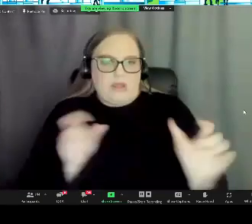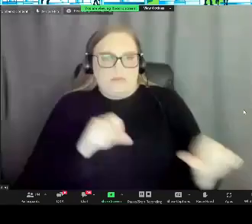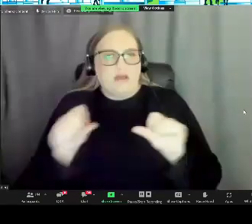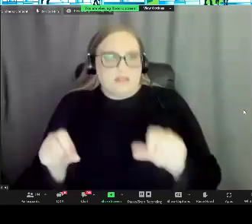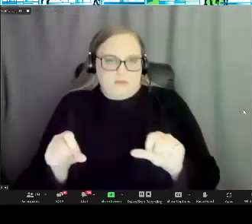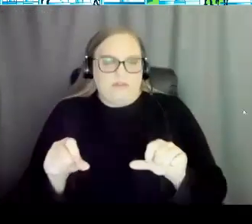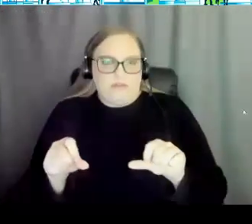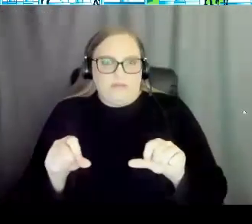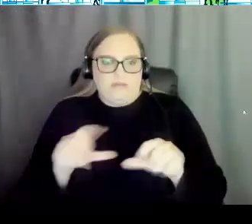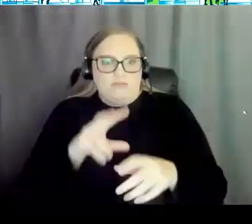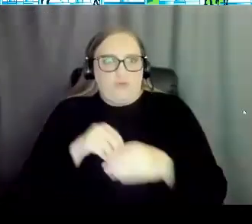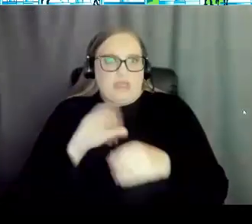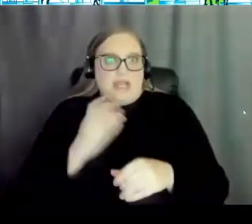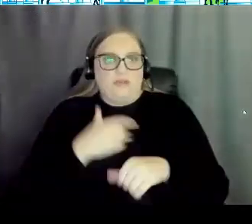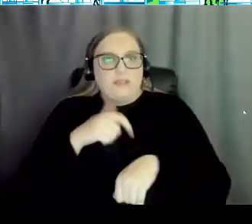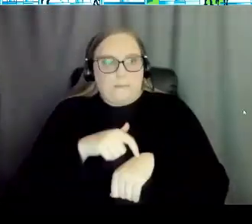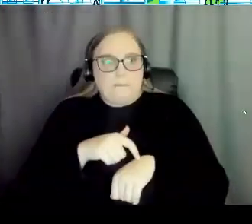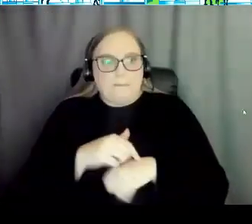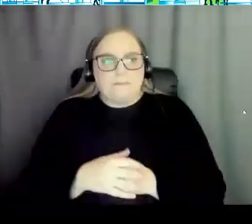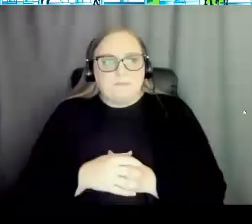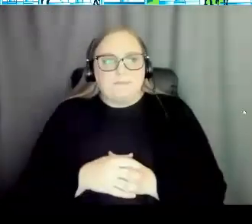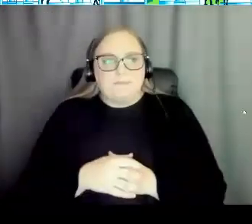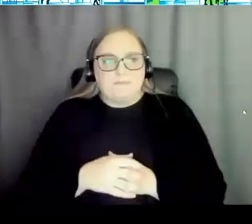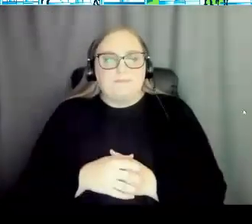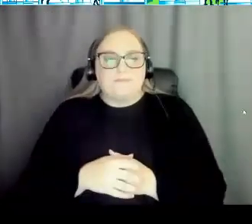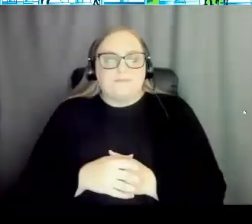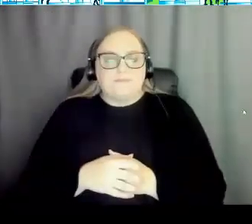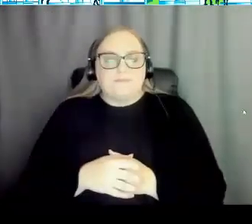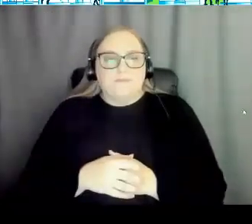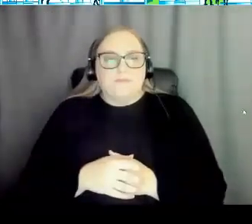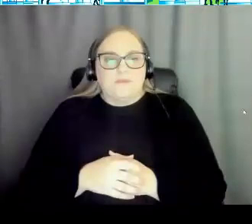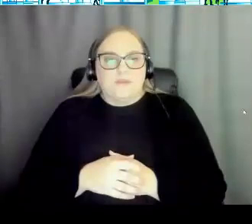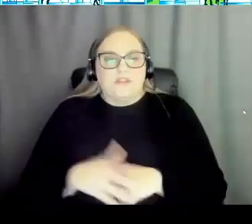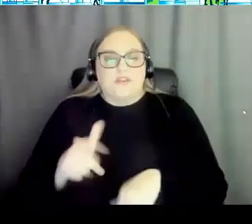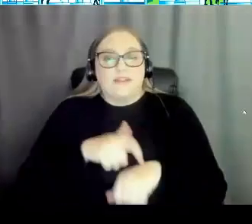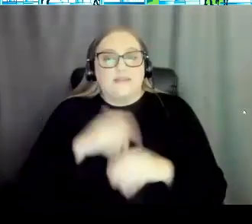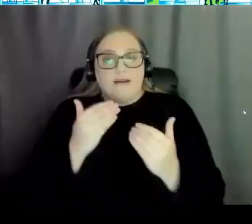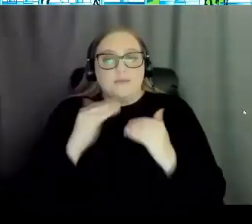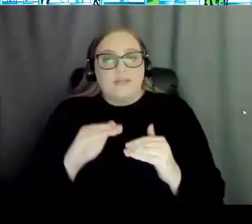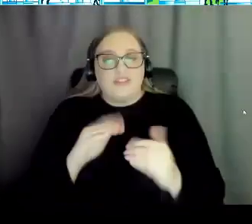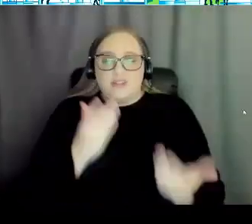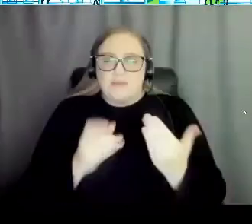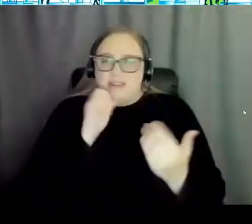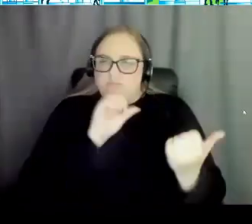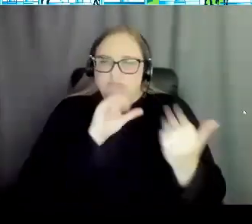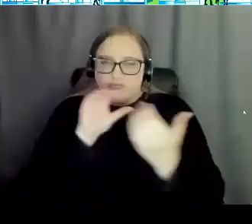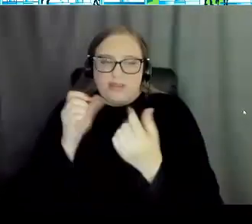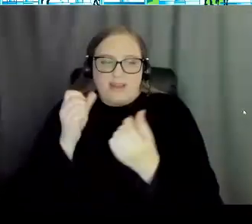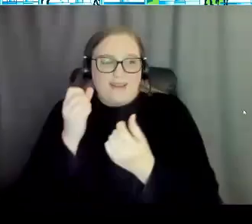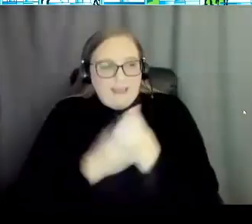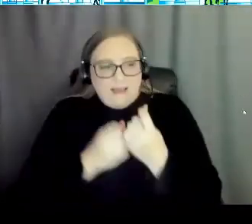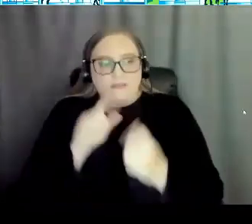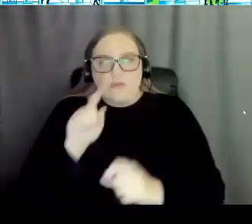questions as possible in the time we have together. Given the time limitation, we may not have time to address every single question.